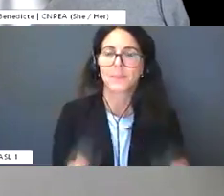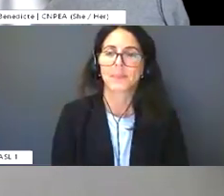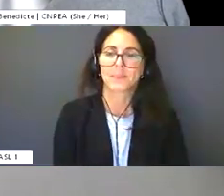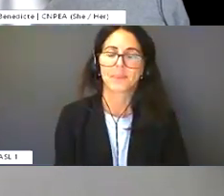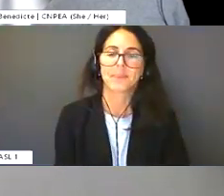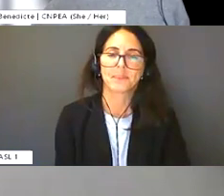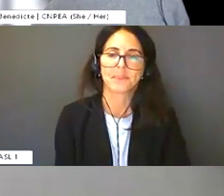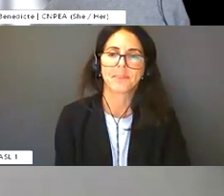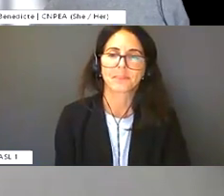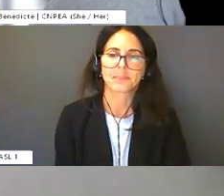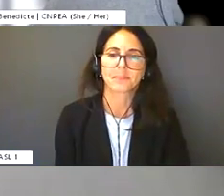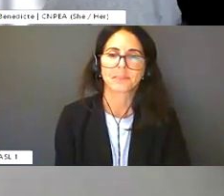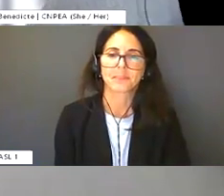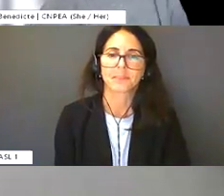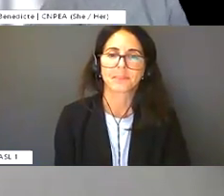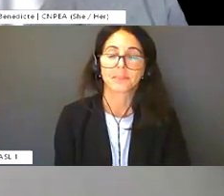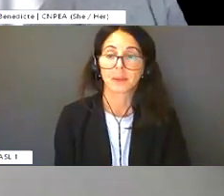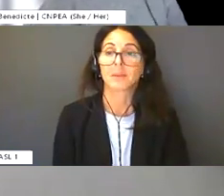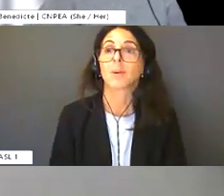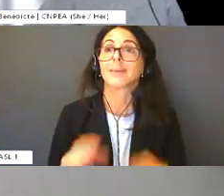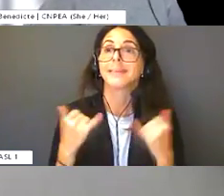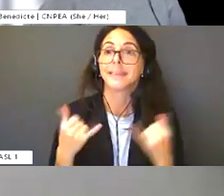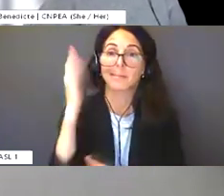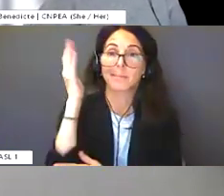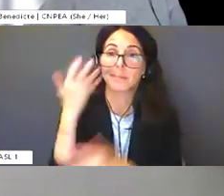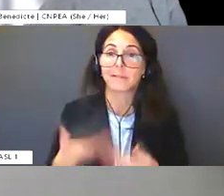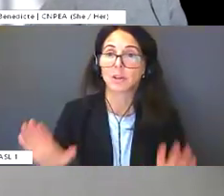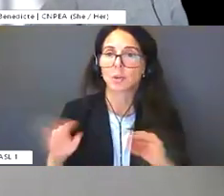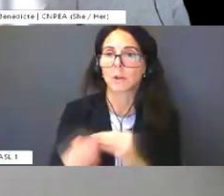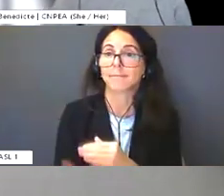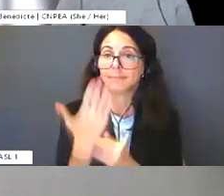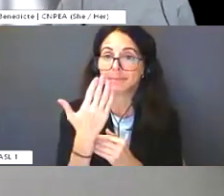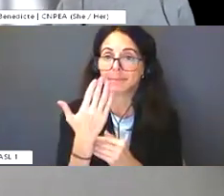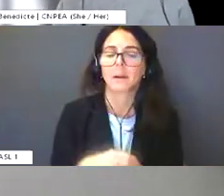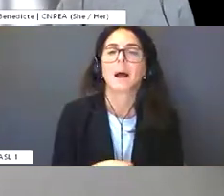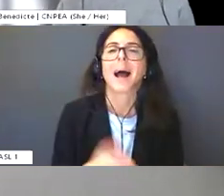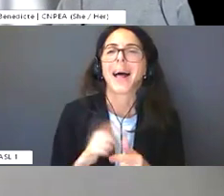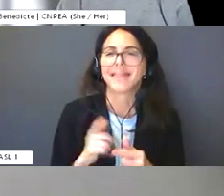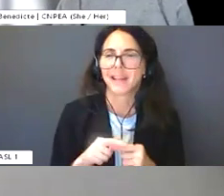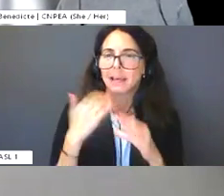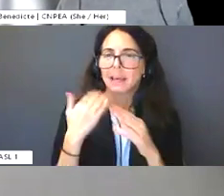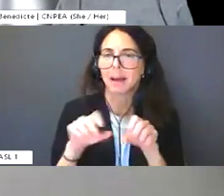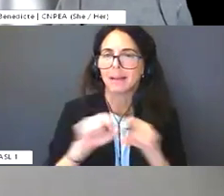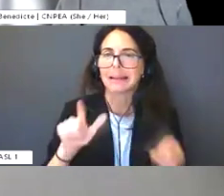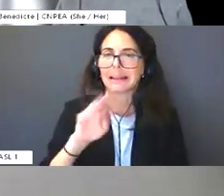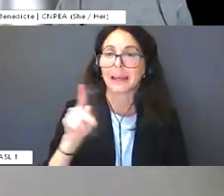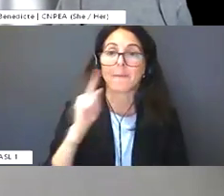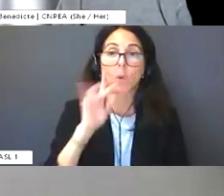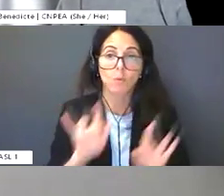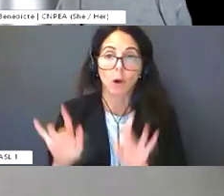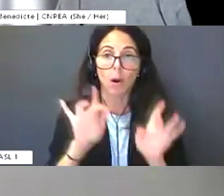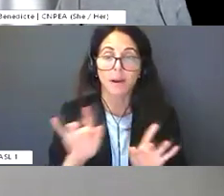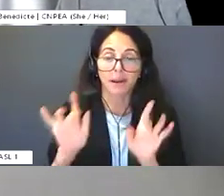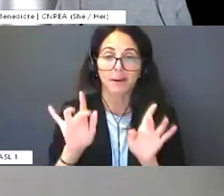actually we'll get a pop-up after this webinar, and then also in a couple days with the link to the recording of the presentation. I know that was asked. You will